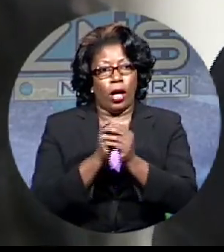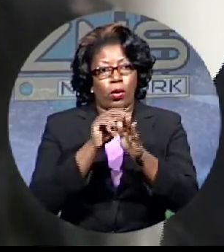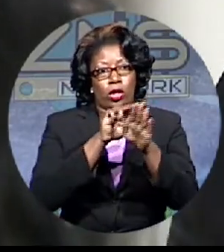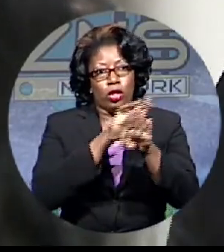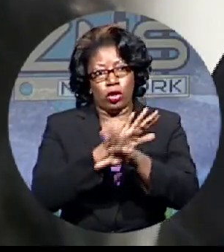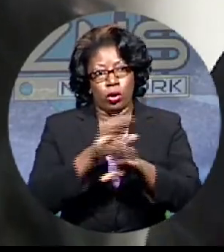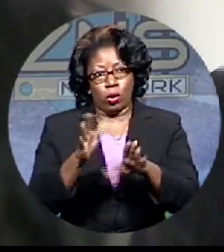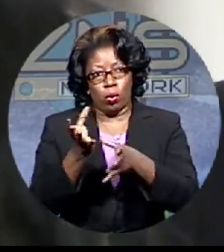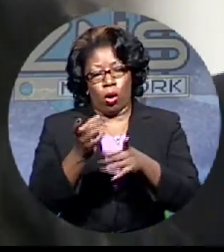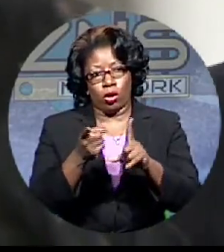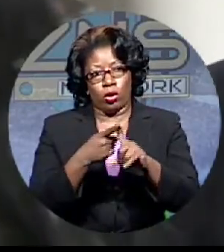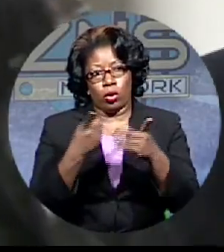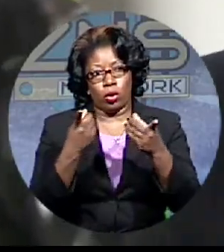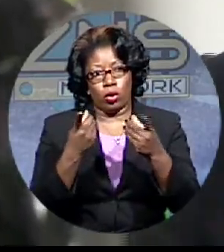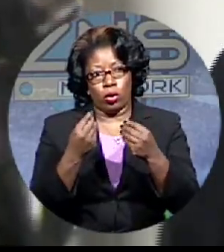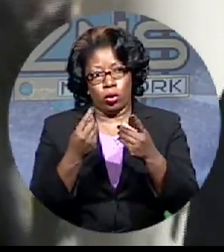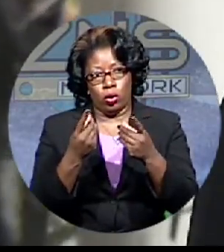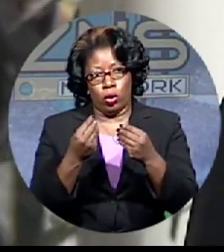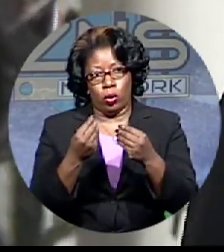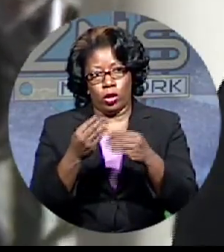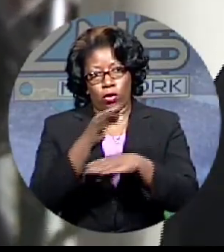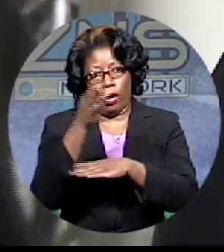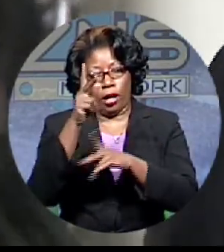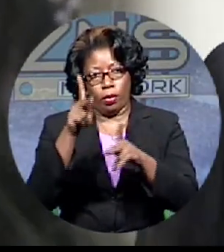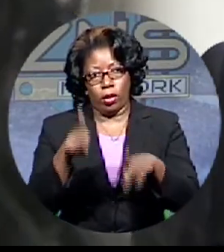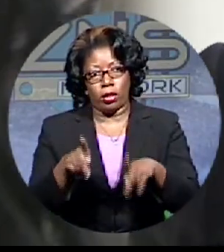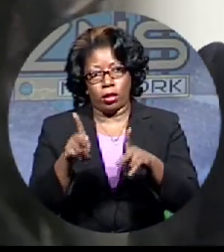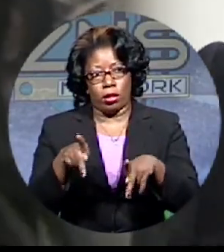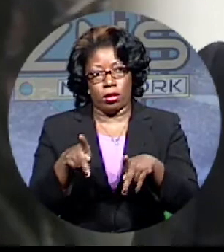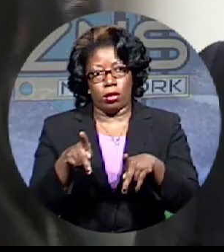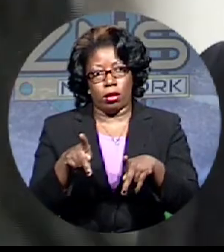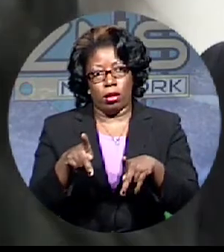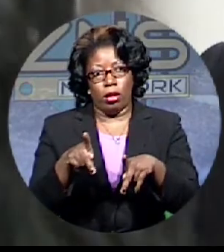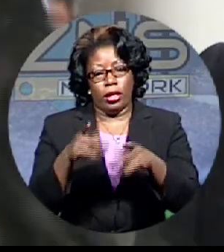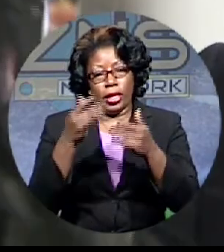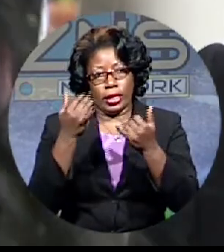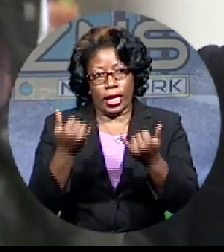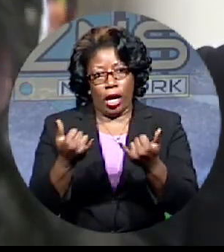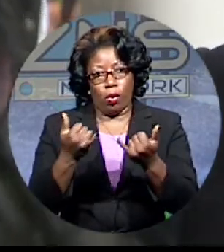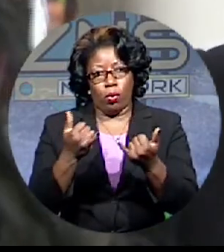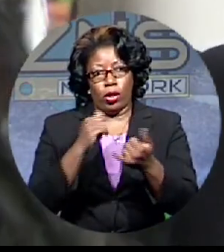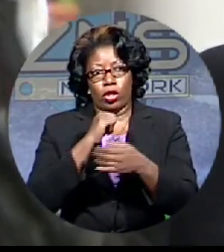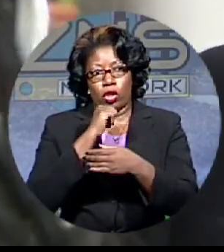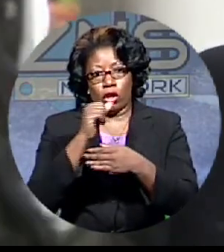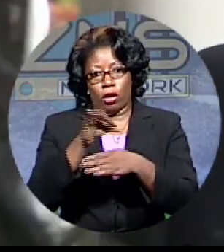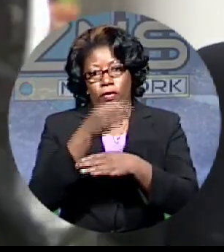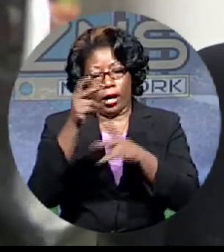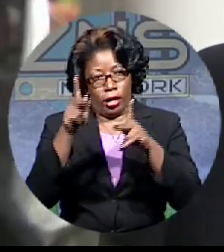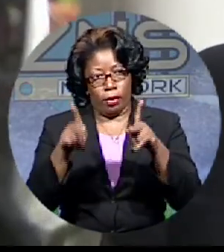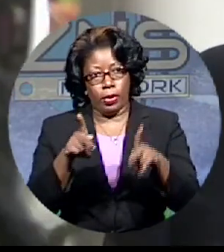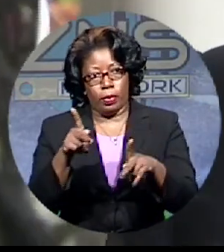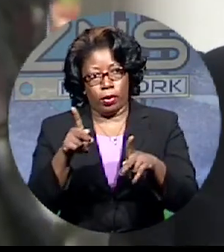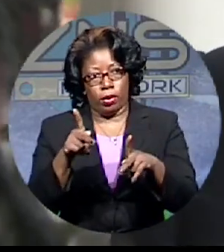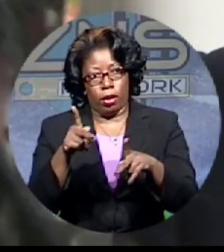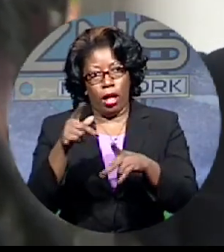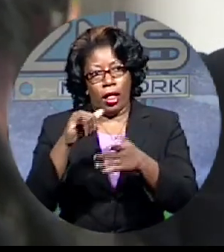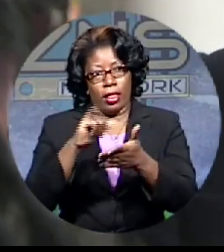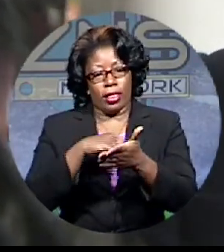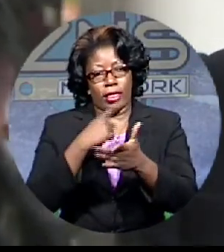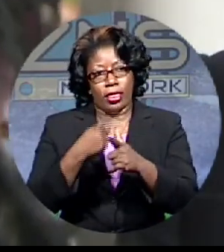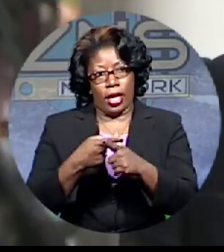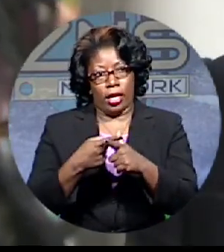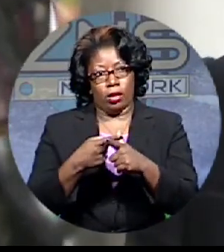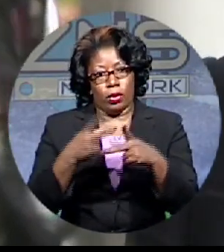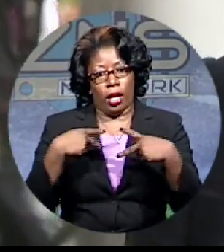not do, is make individuals redundant. But at the same time, because we've taken a position not to make individuals redundant, then of course we have to look